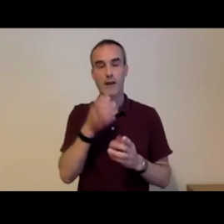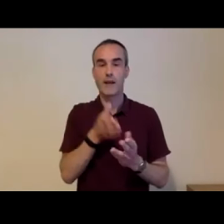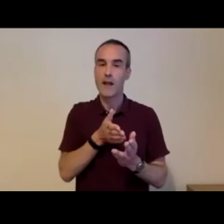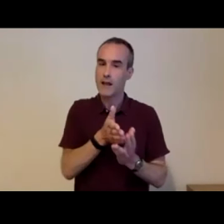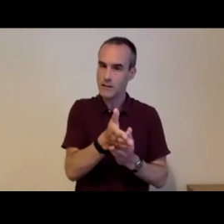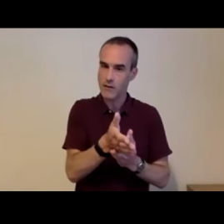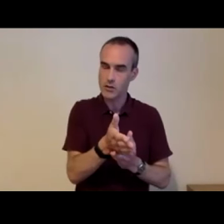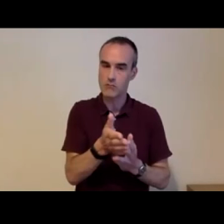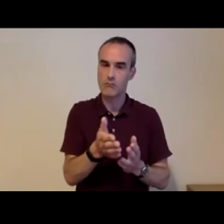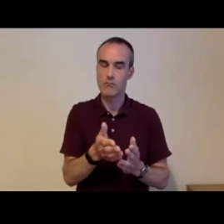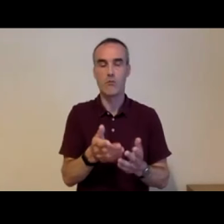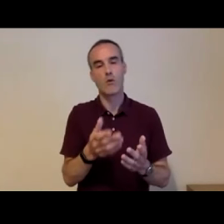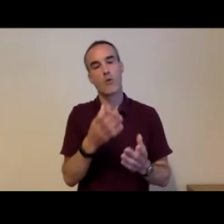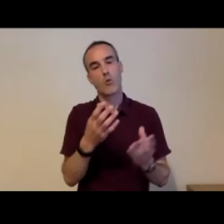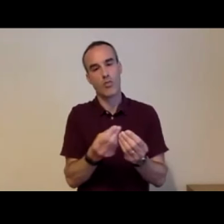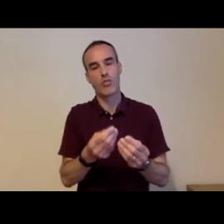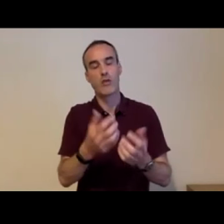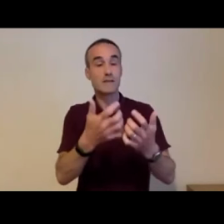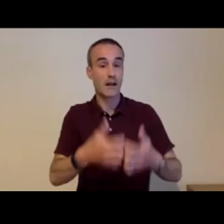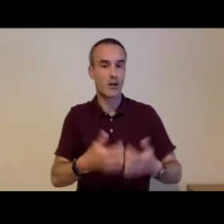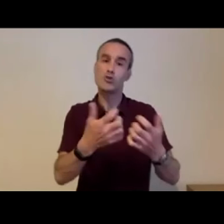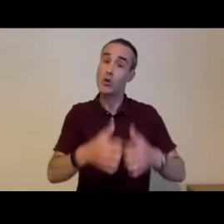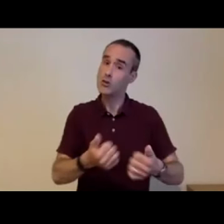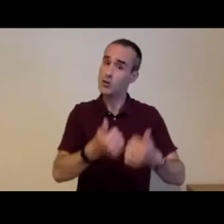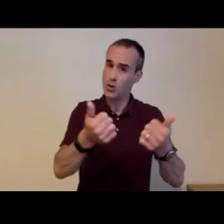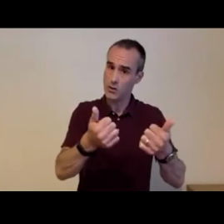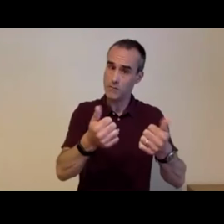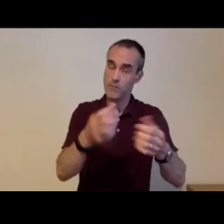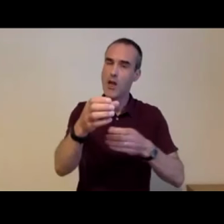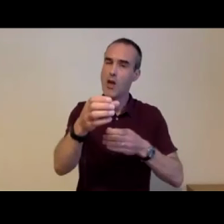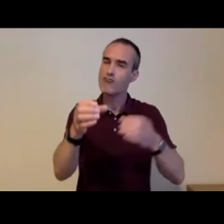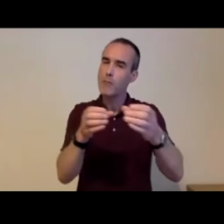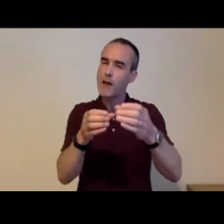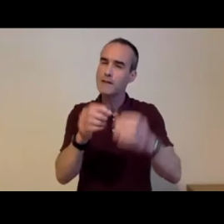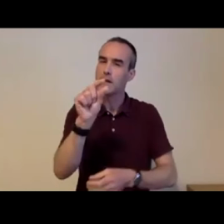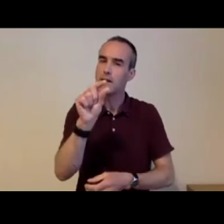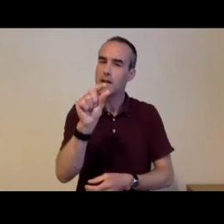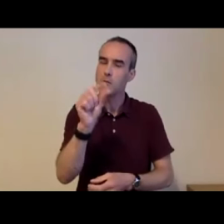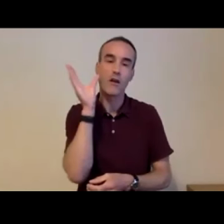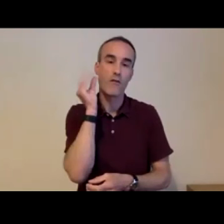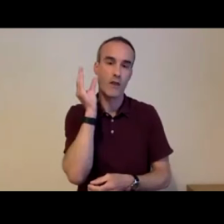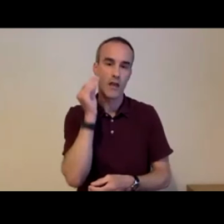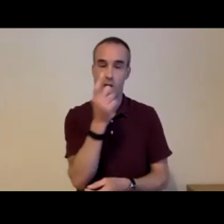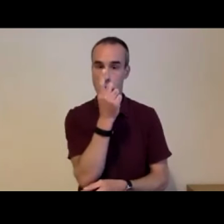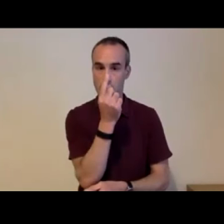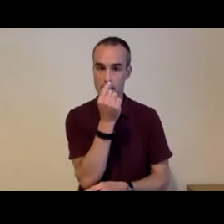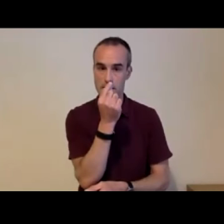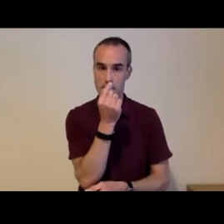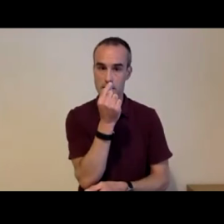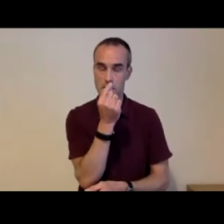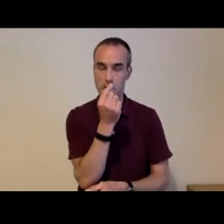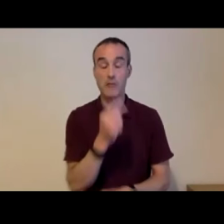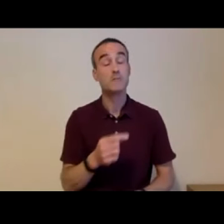and these technologies are good, and they replace some hearing abilities. But as we've said, their ability